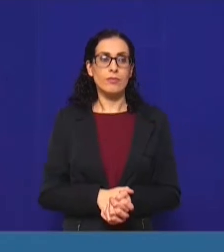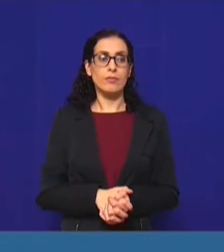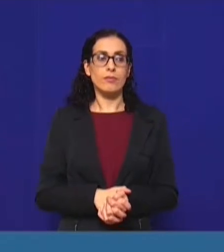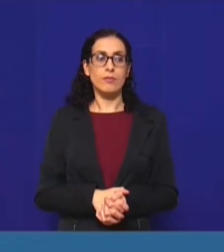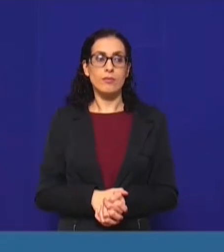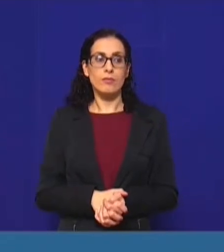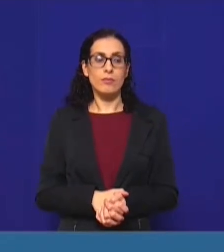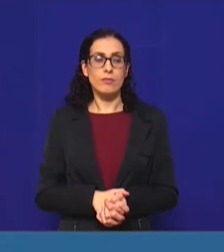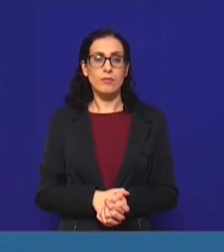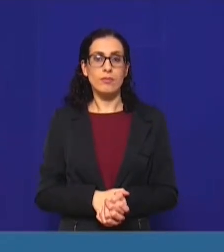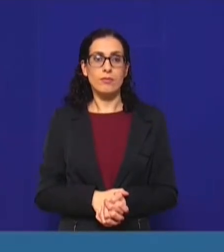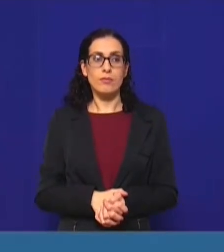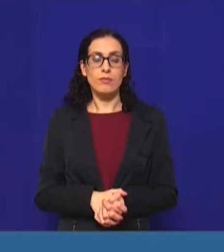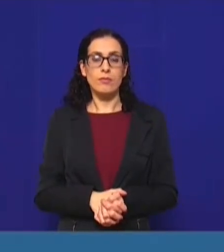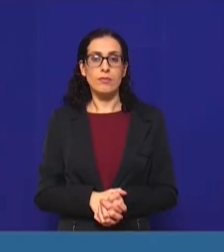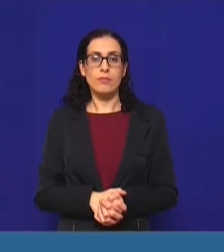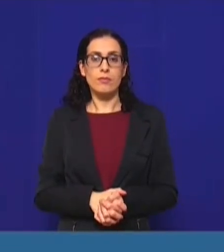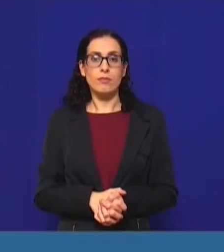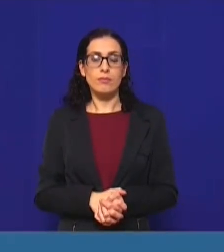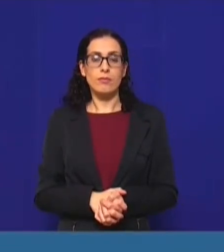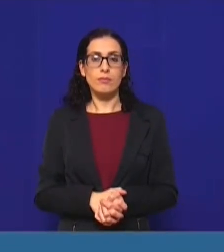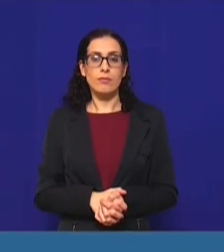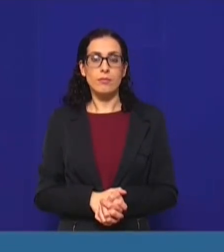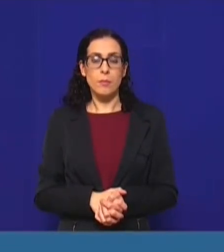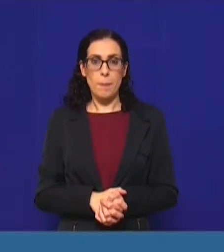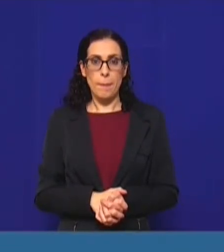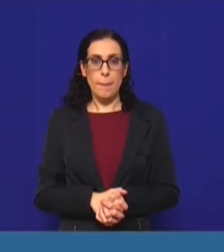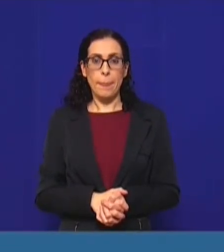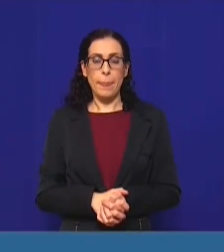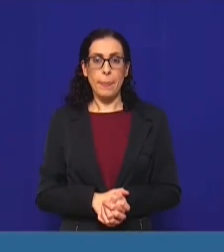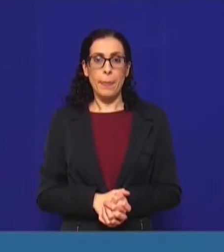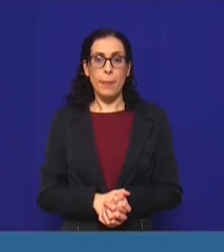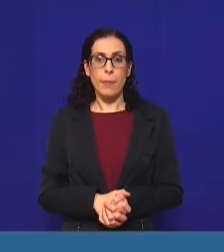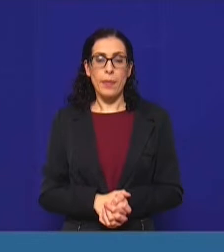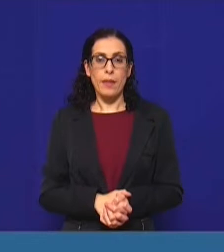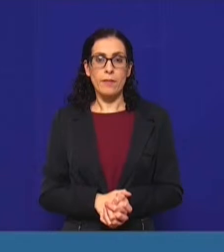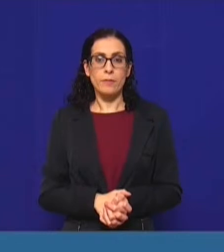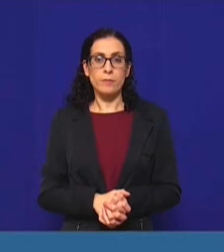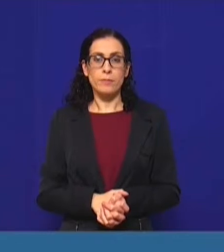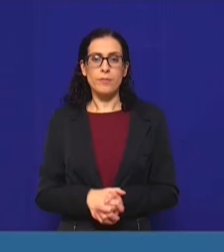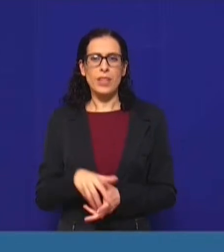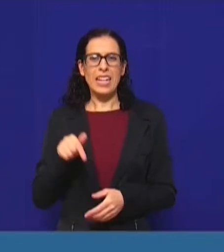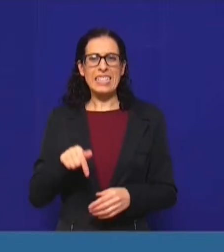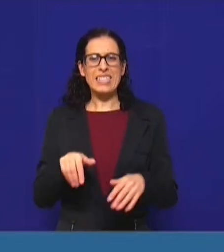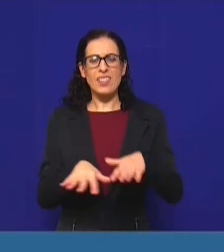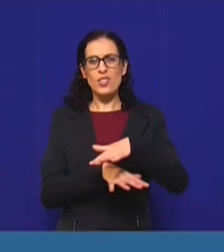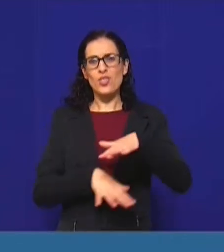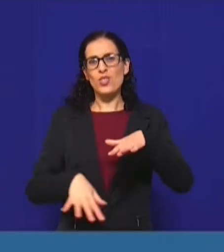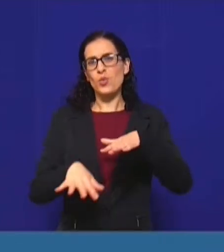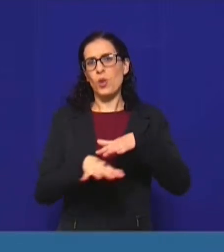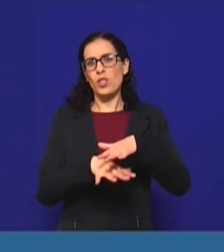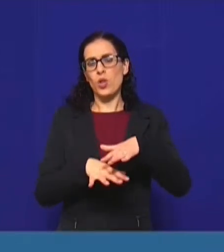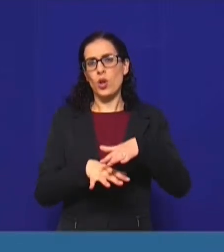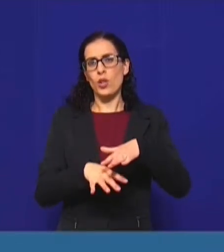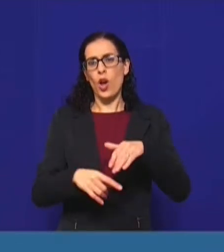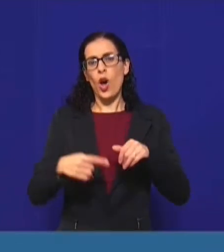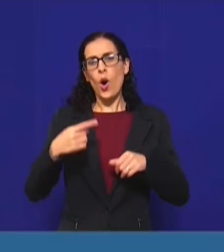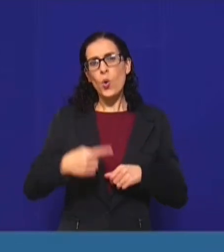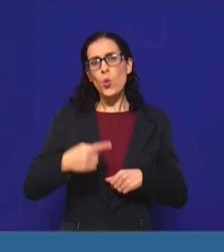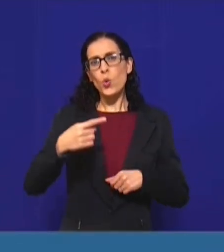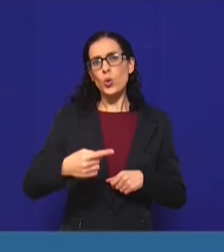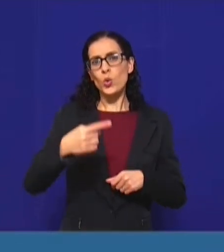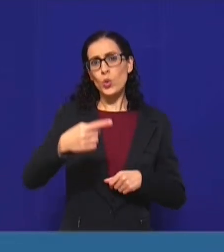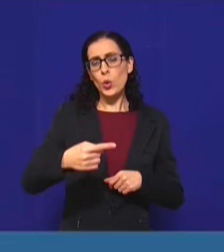Good afternoon, Professor Gauci, Laura Kalea from Malta today. We've now reached a situation where we have daily high